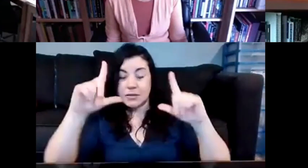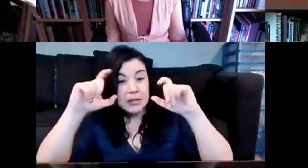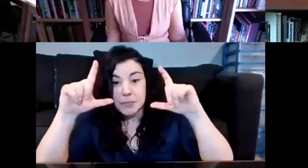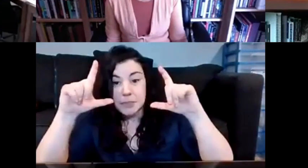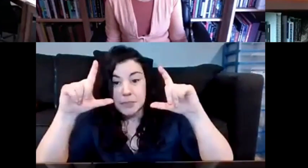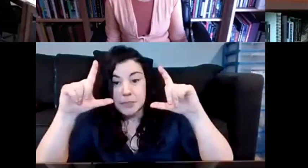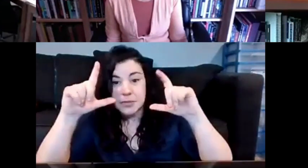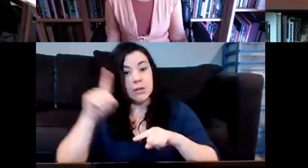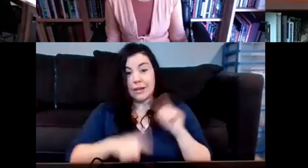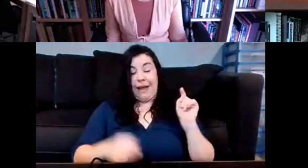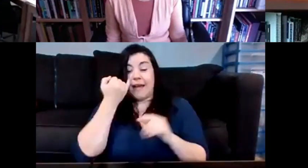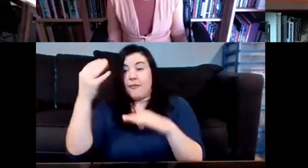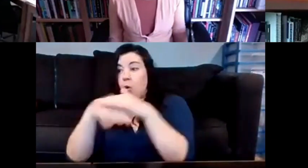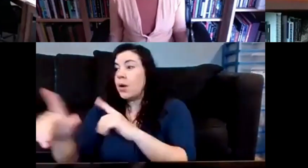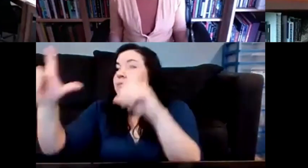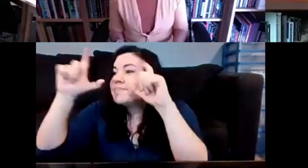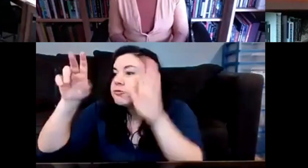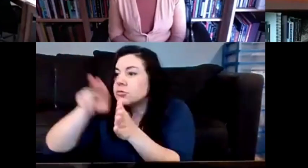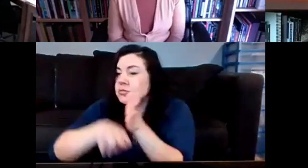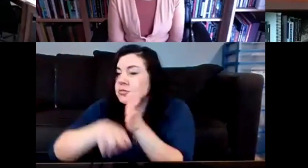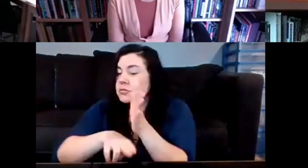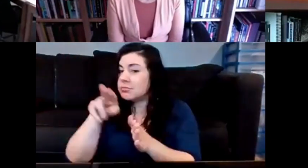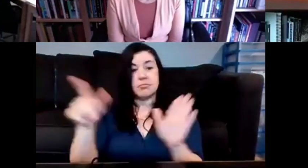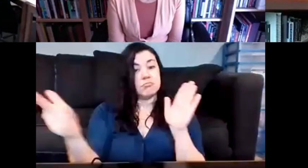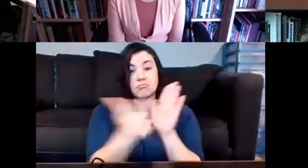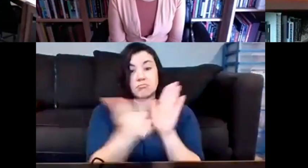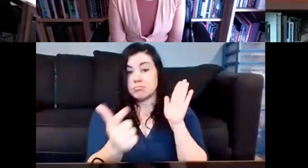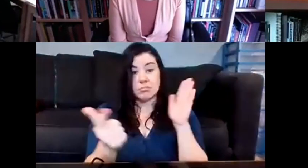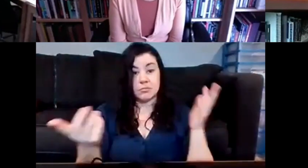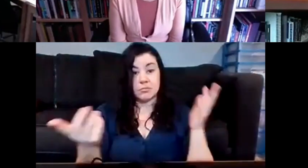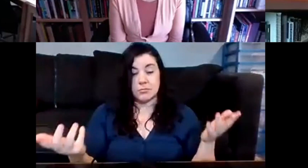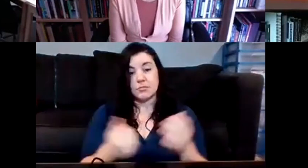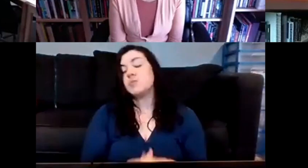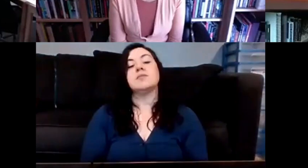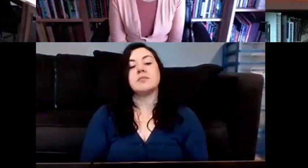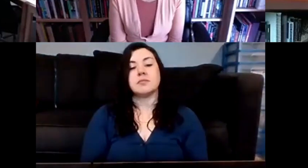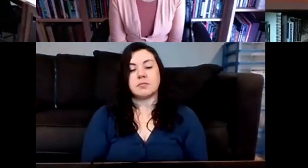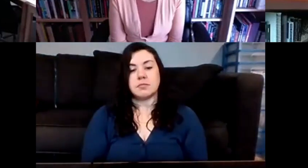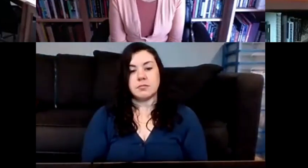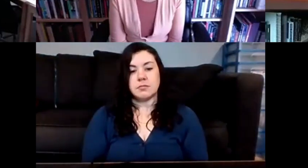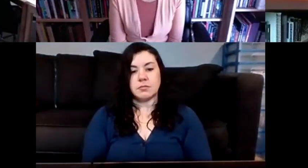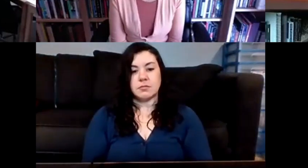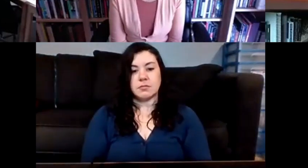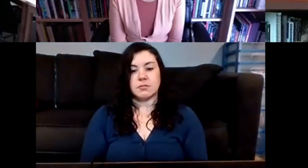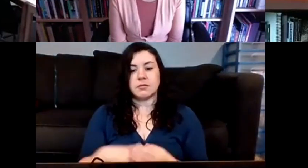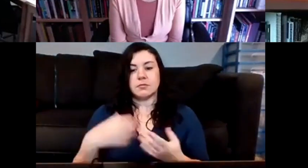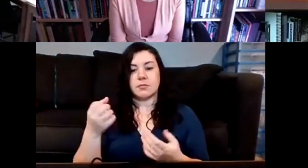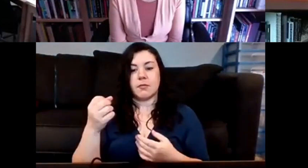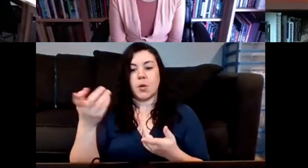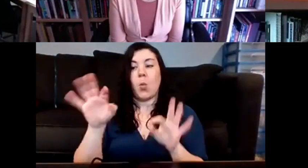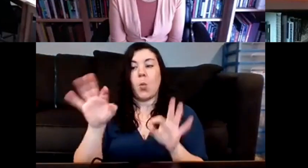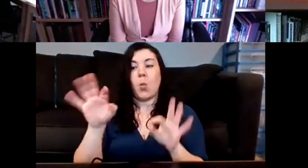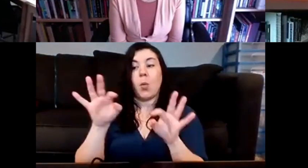can't take a picture when you go in there. And so, you know, the closest thing we have is family members. And